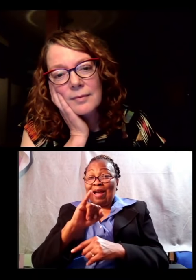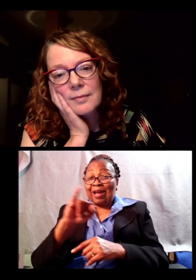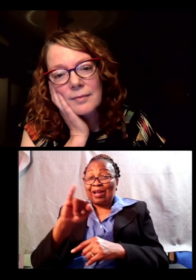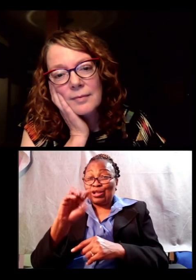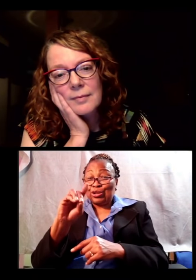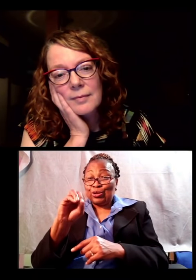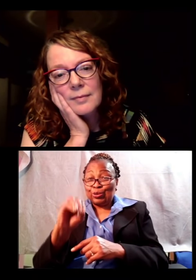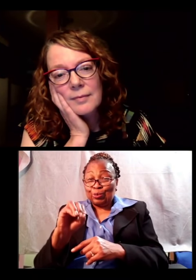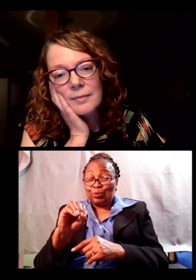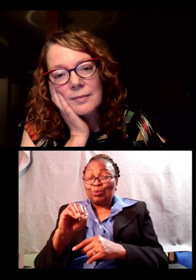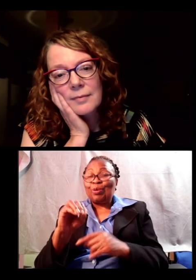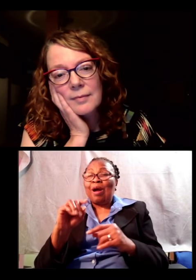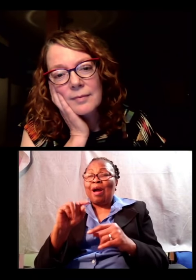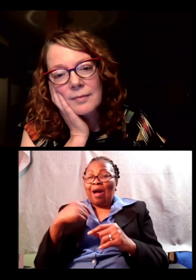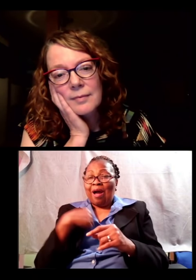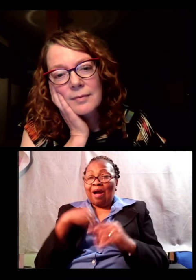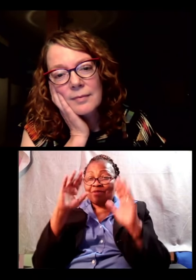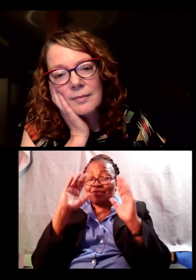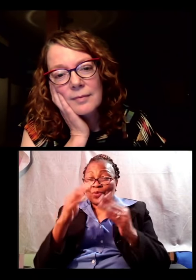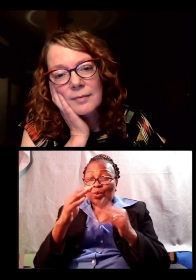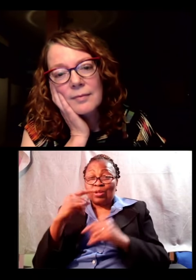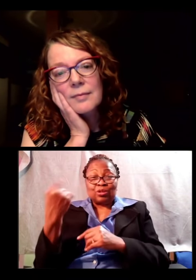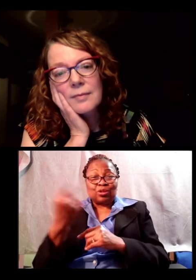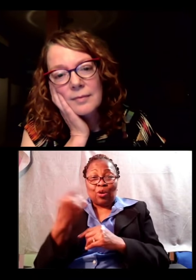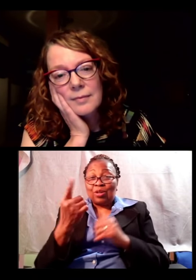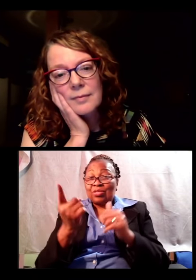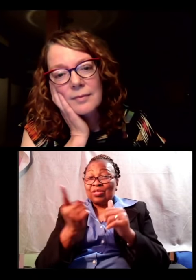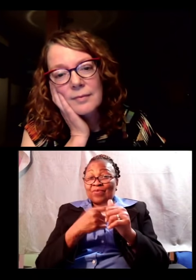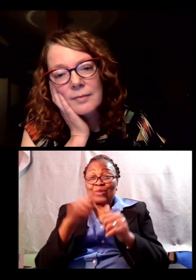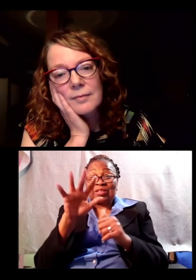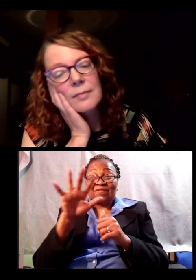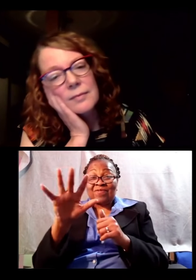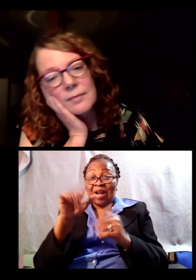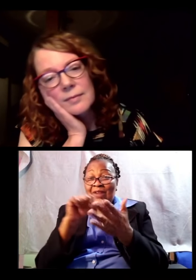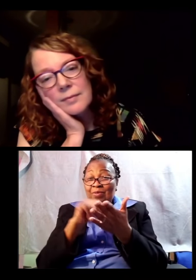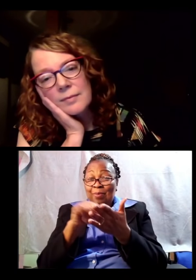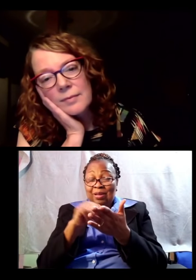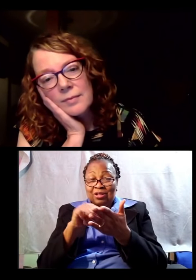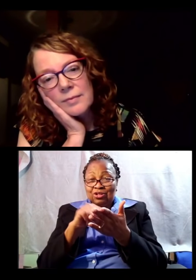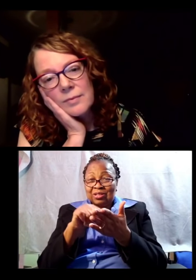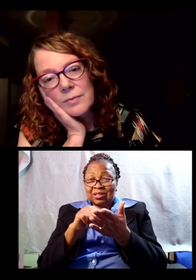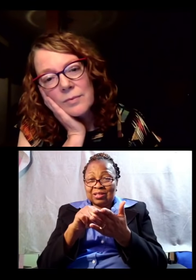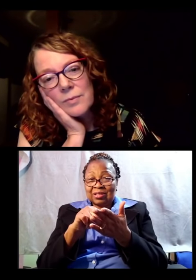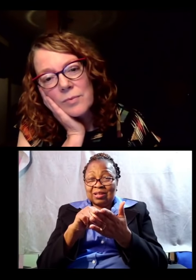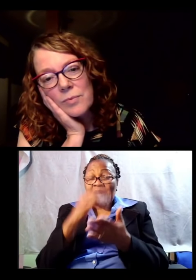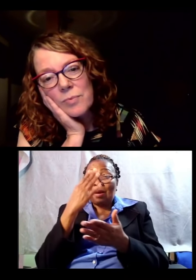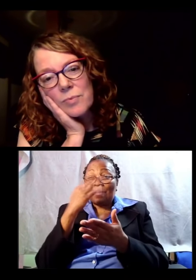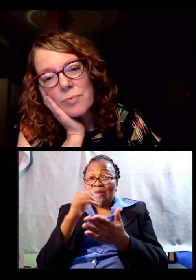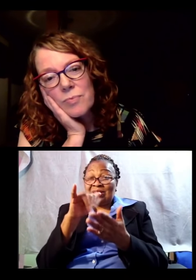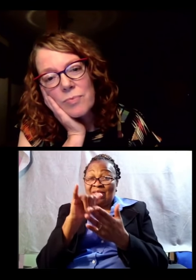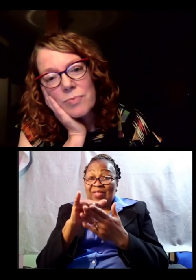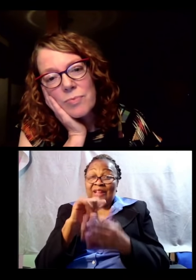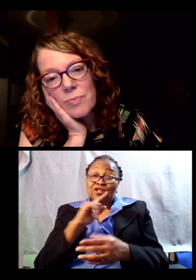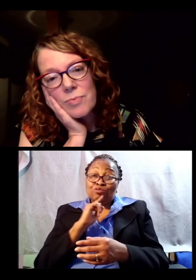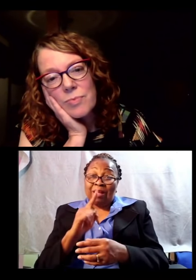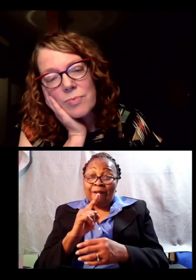I concentrate only on the first five pages, because that's reality. If you really want to be